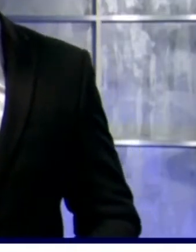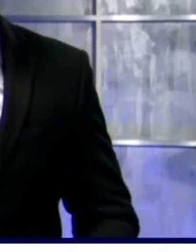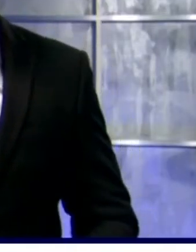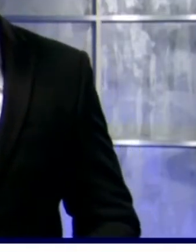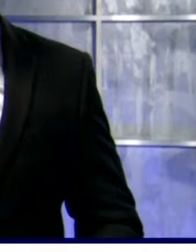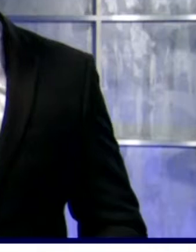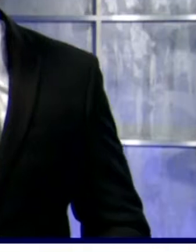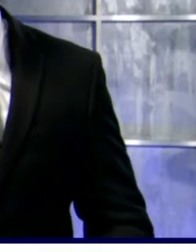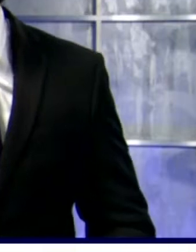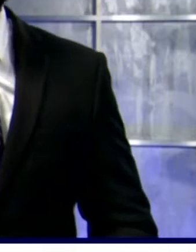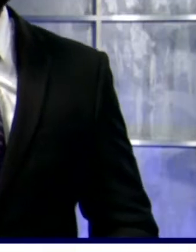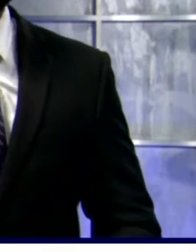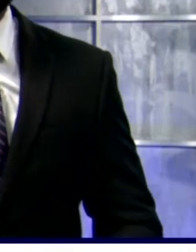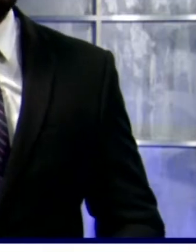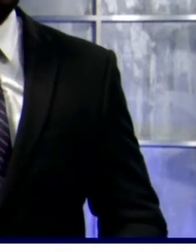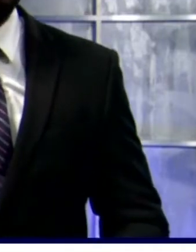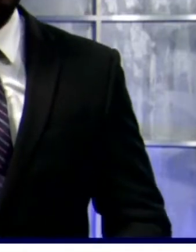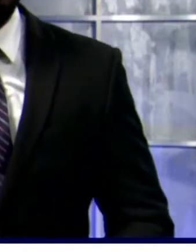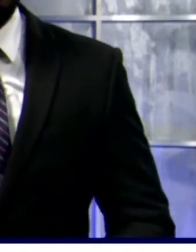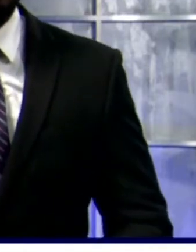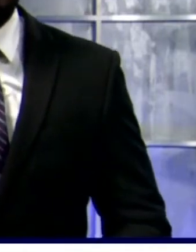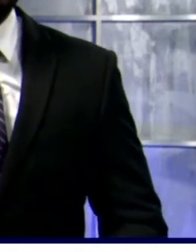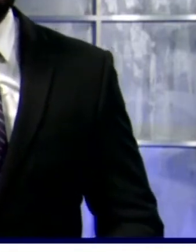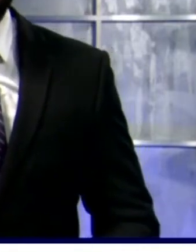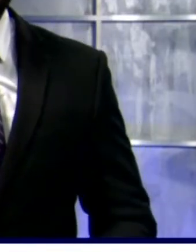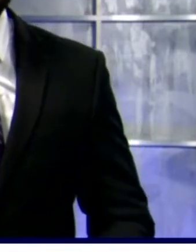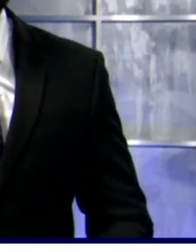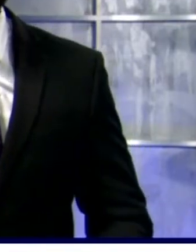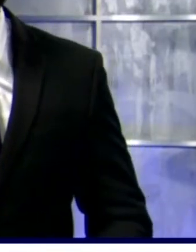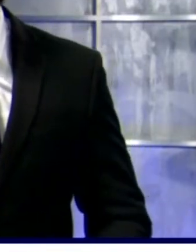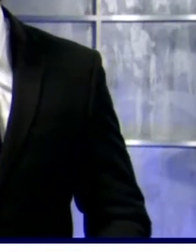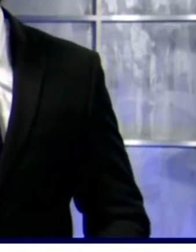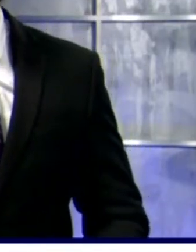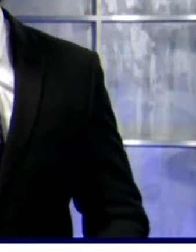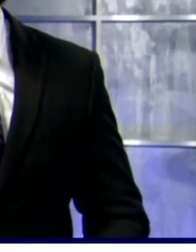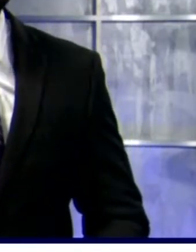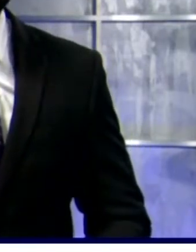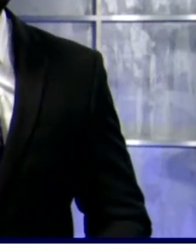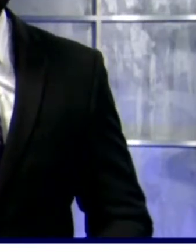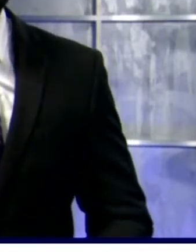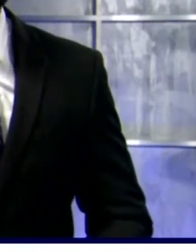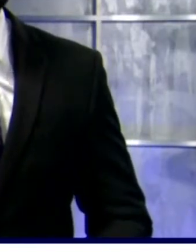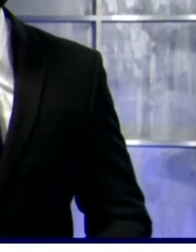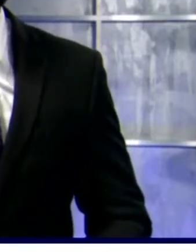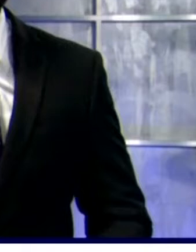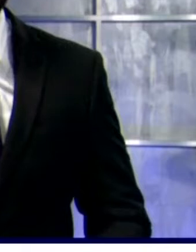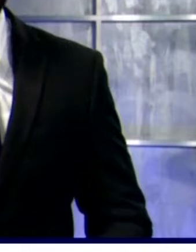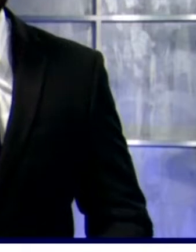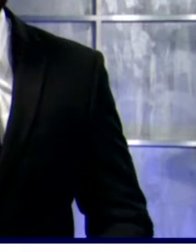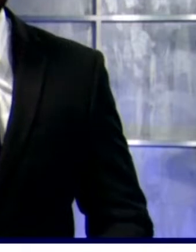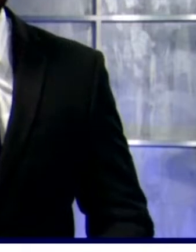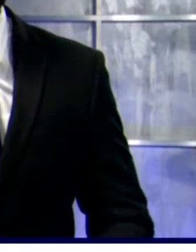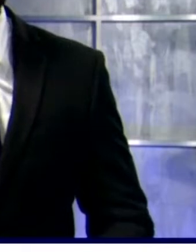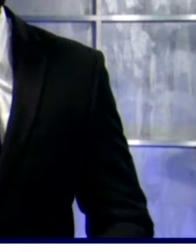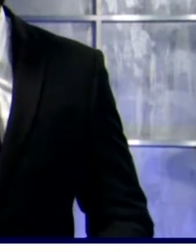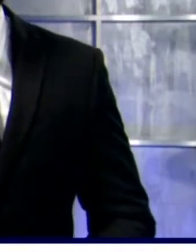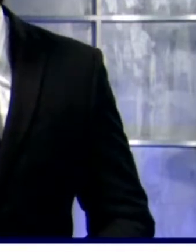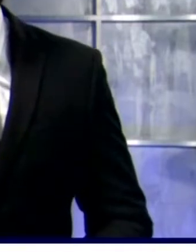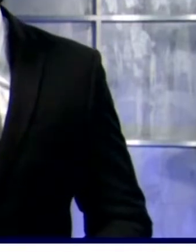I am Shane Jones, making headlines tonight. Employers warned to treat workers fairly or face the